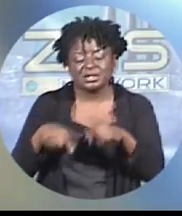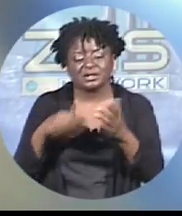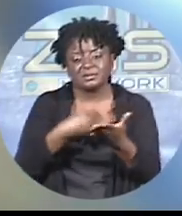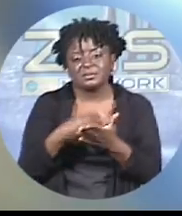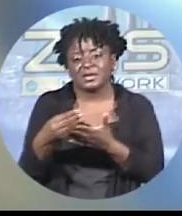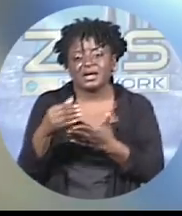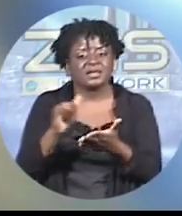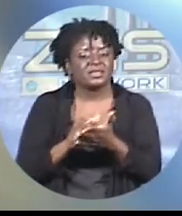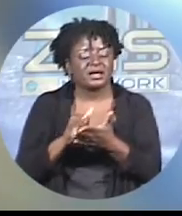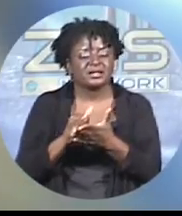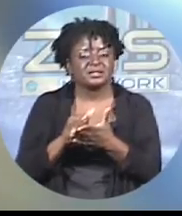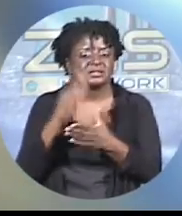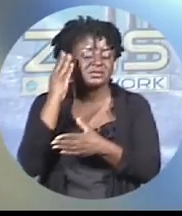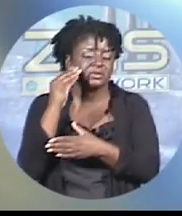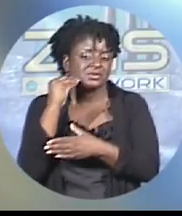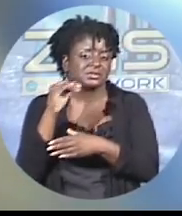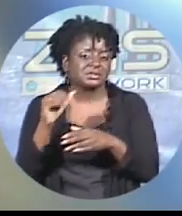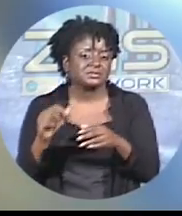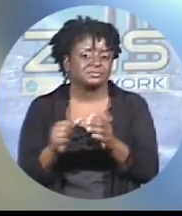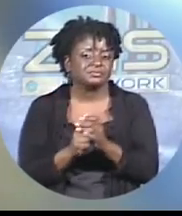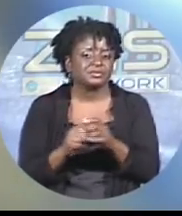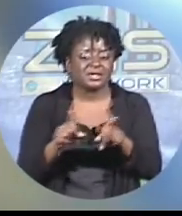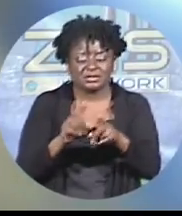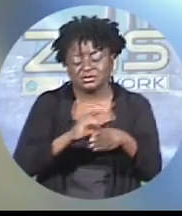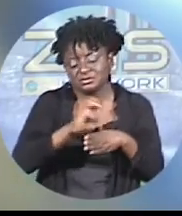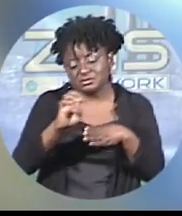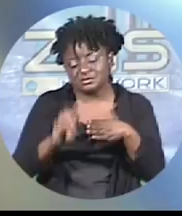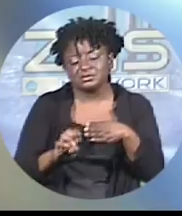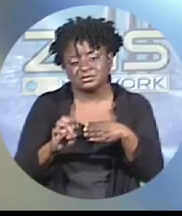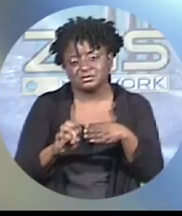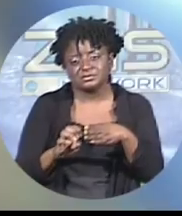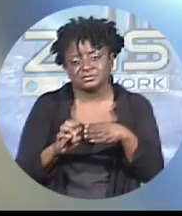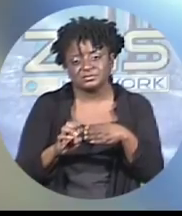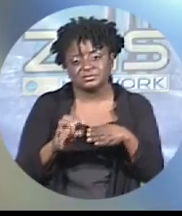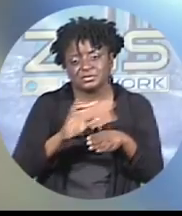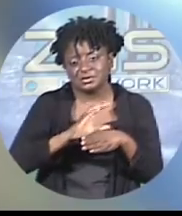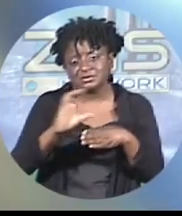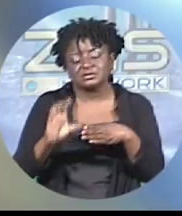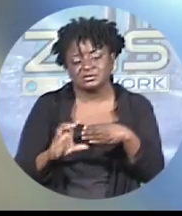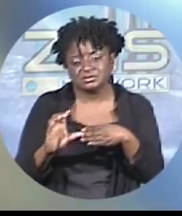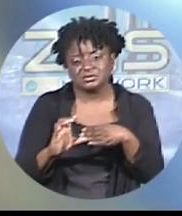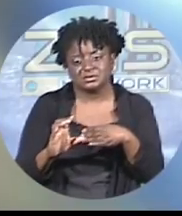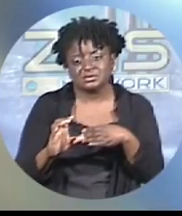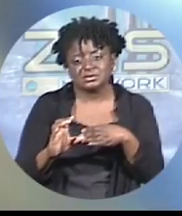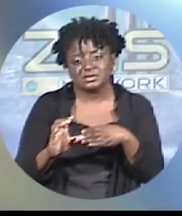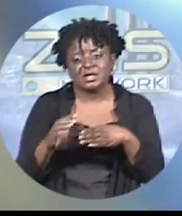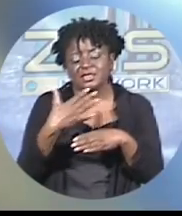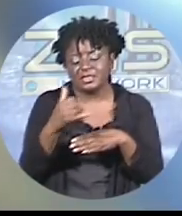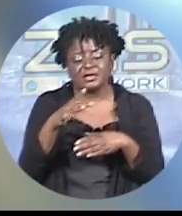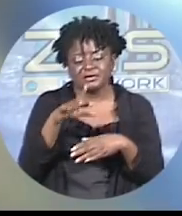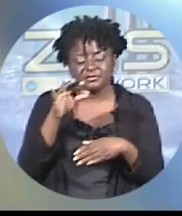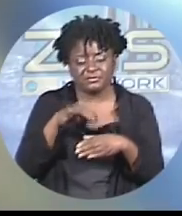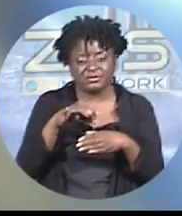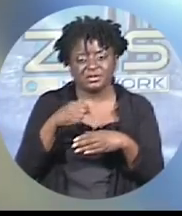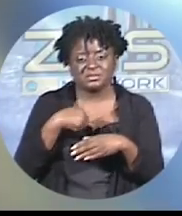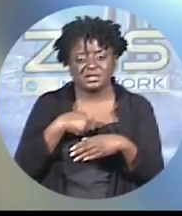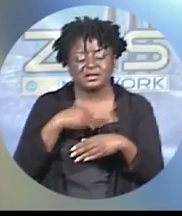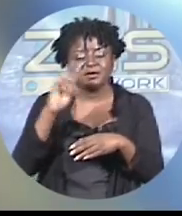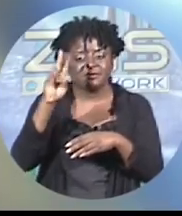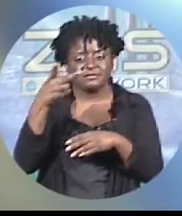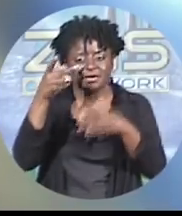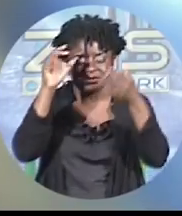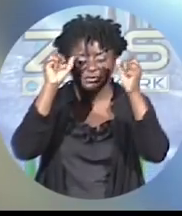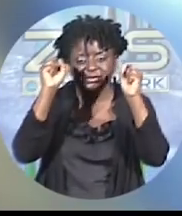experience. As a consequence of that, and later in Brussels, they voted me as vice president. Of course, at